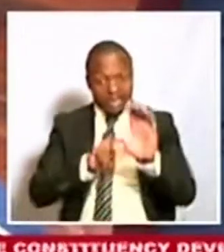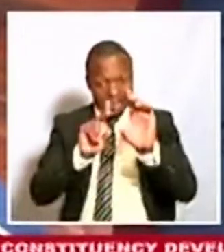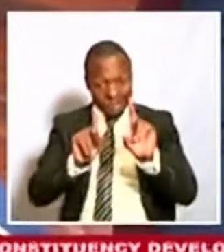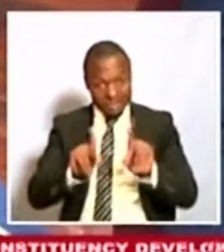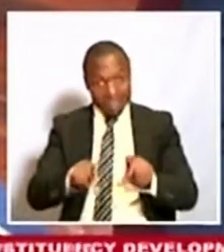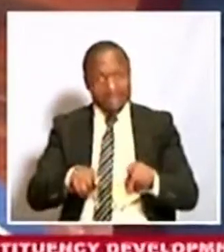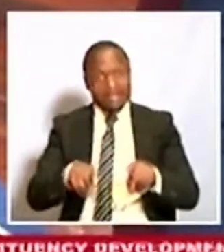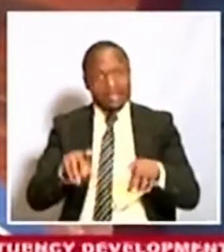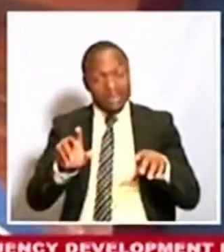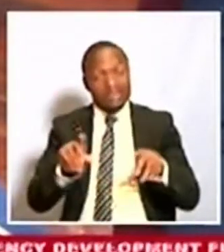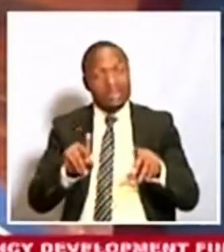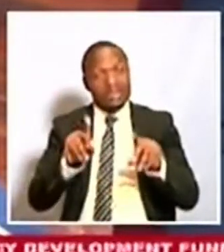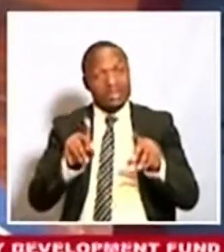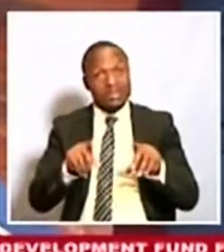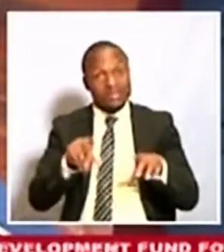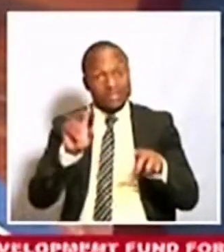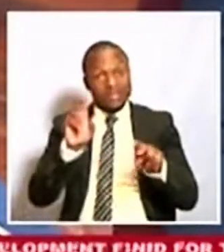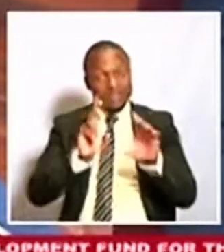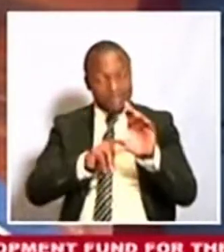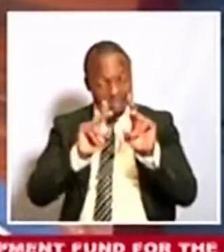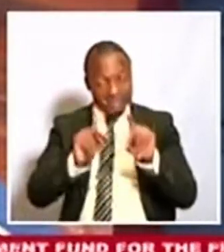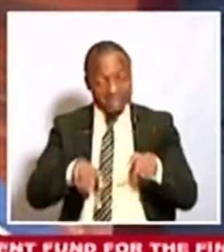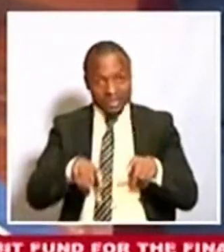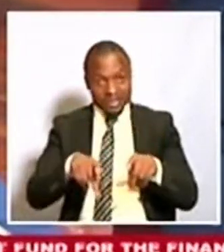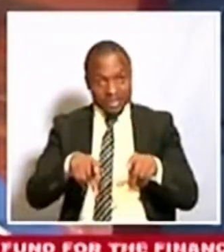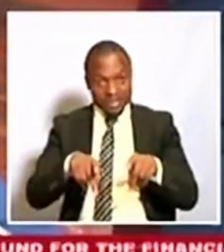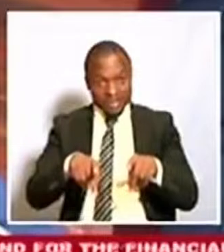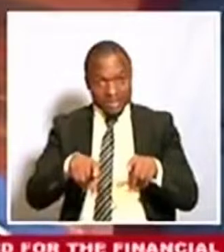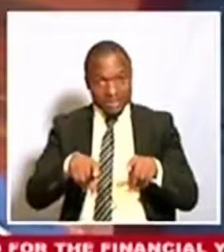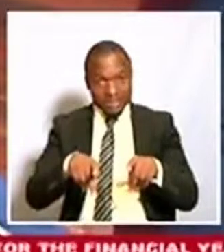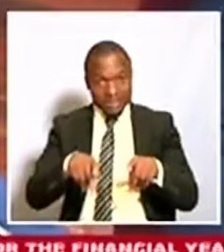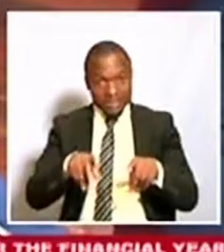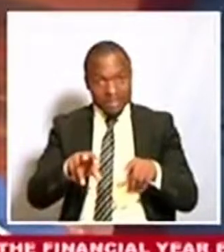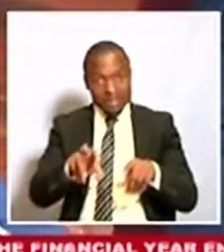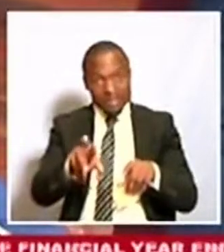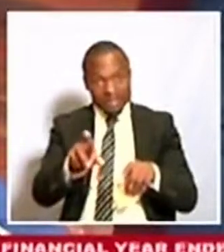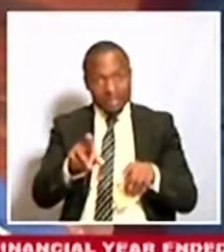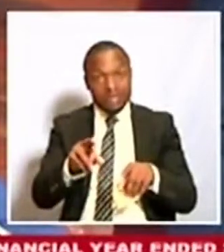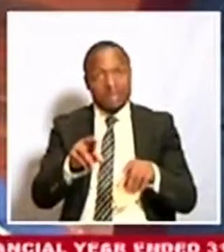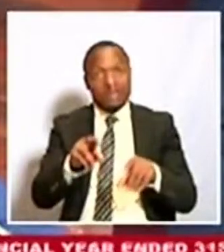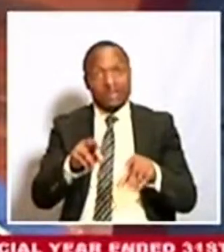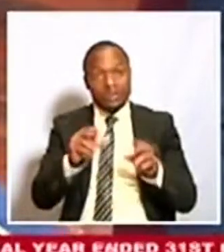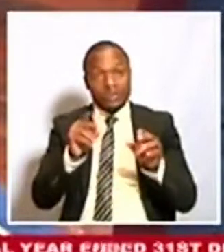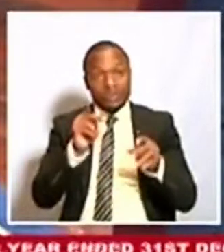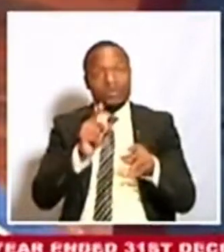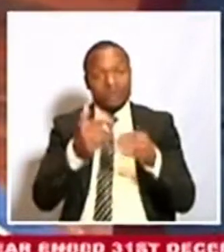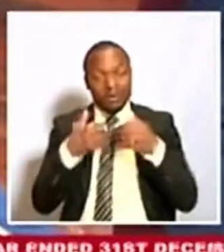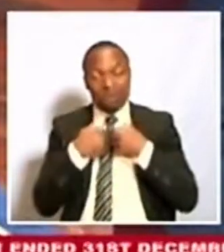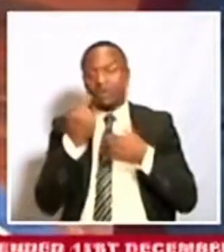has been encouraged to retain one signature or no official documentation.